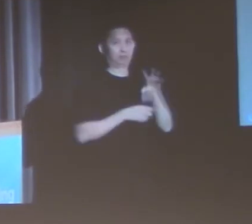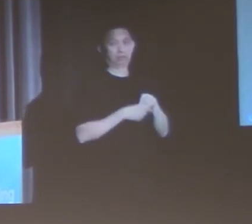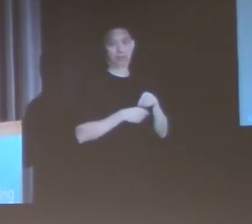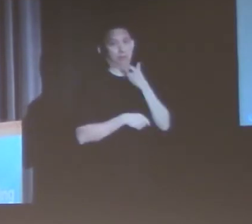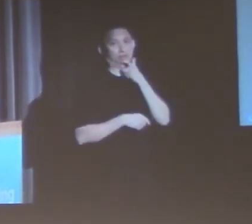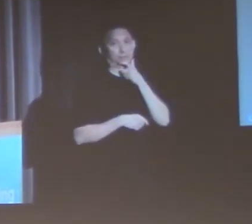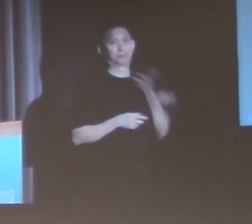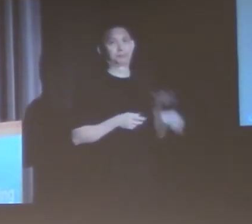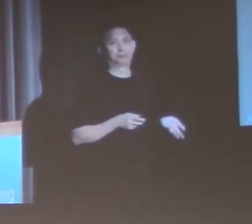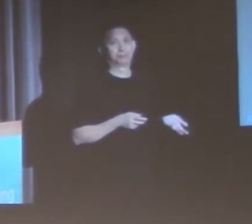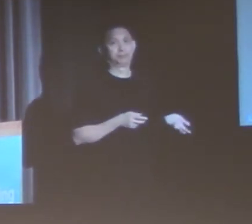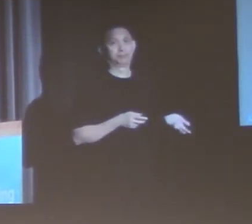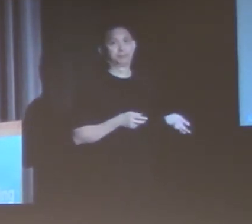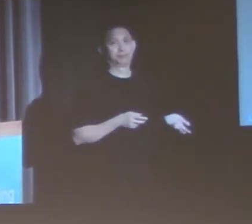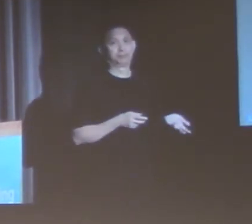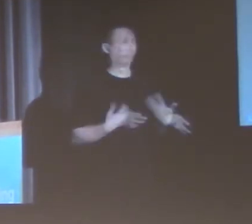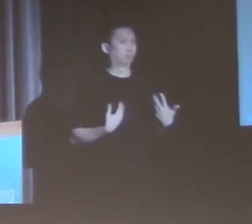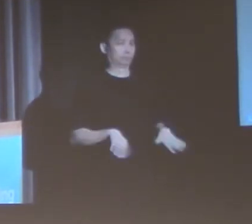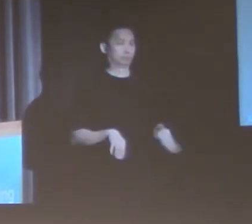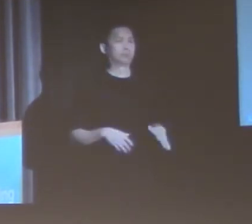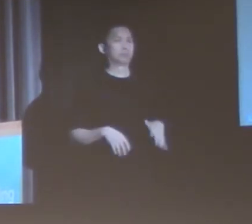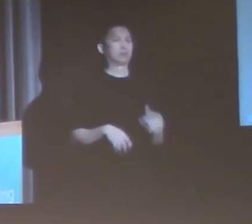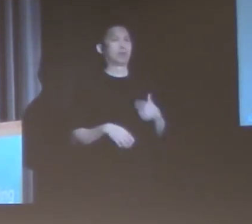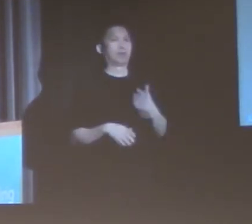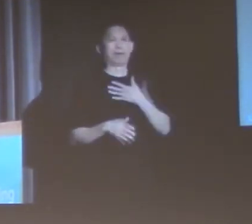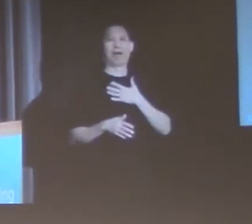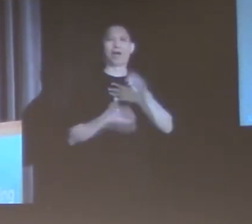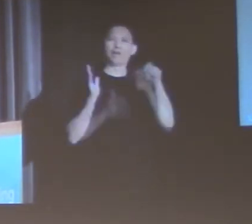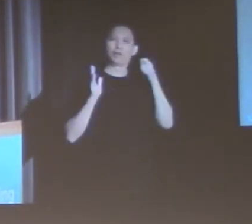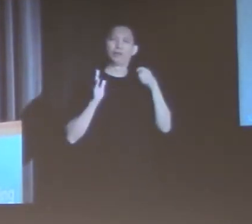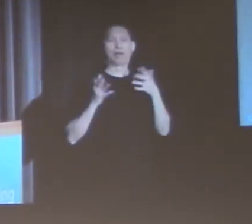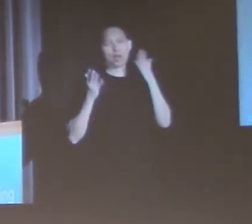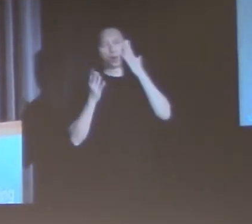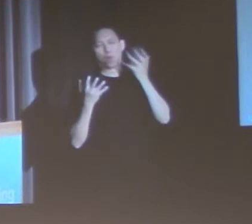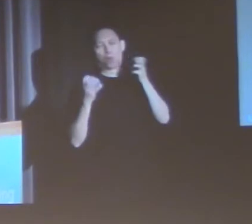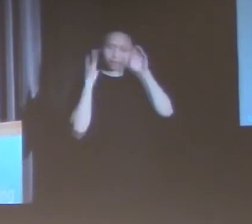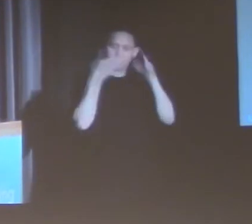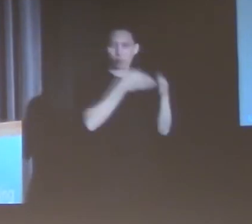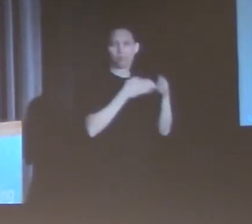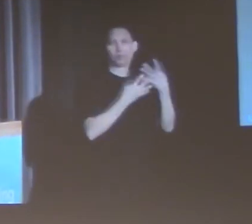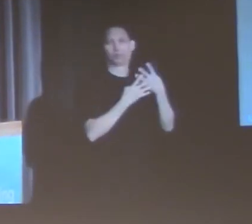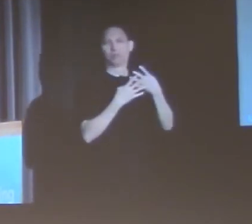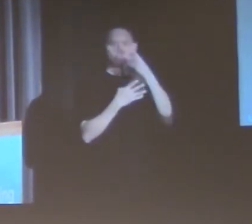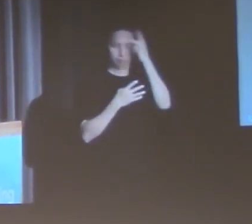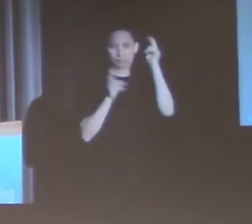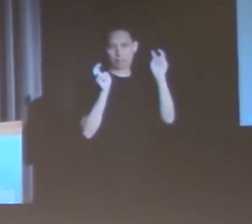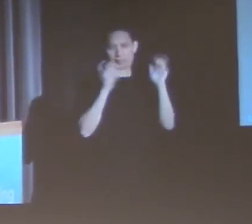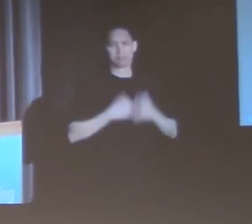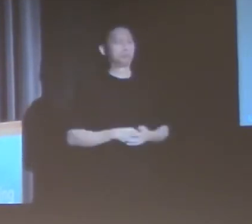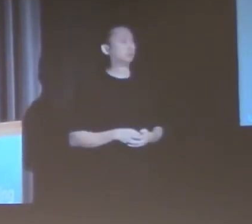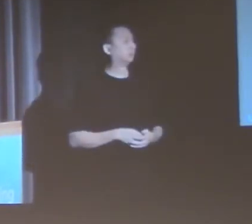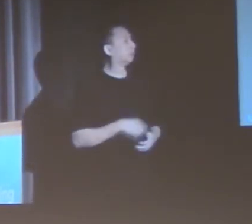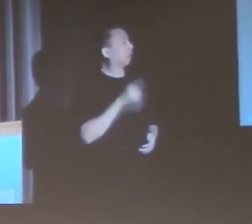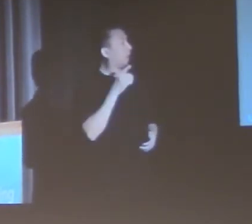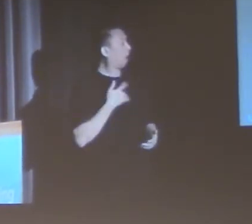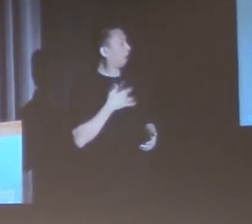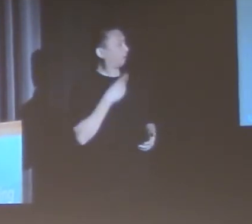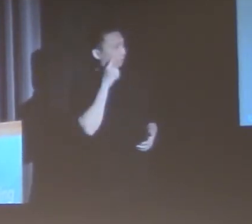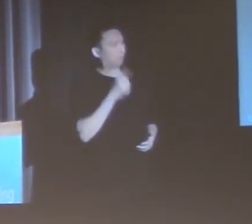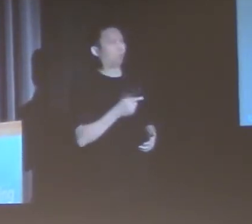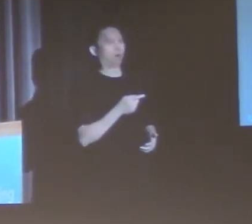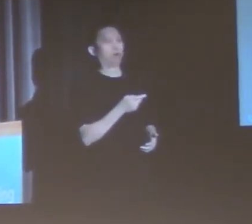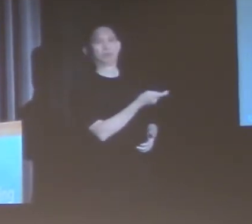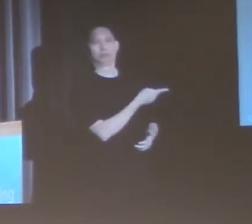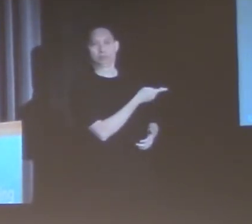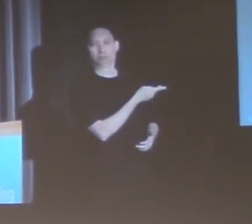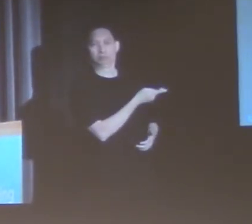to keep it prison-focused. Yes, no, it makes sense as an answer, and I think in both of your cases, there's this question of